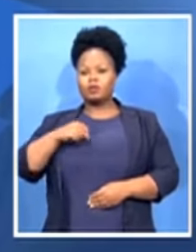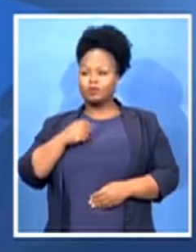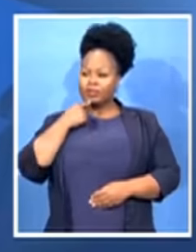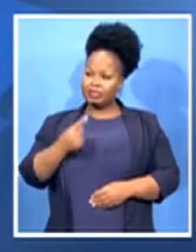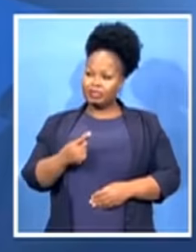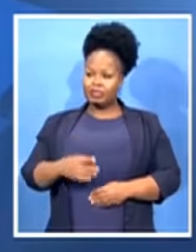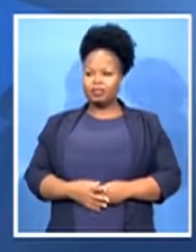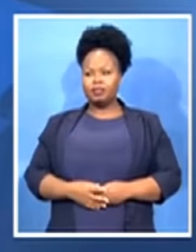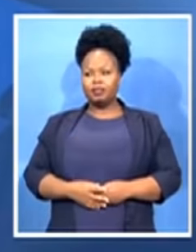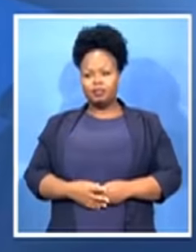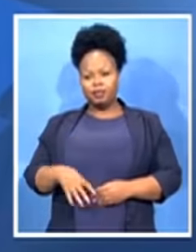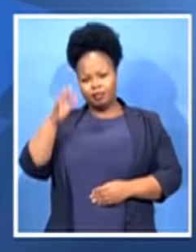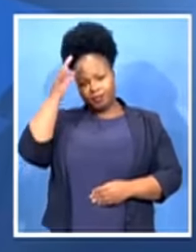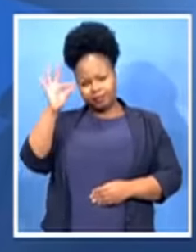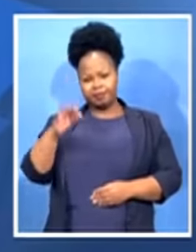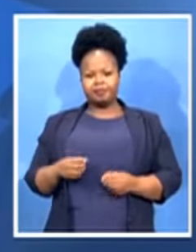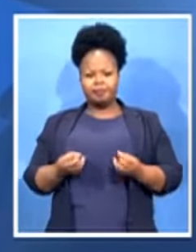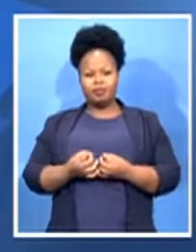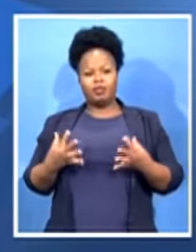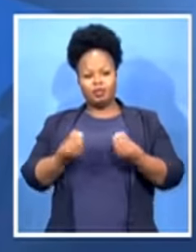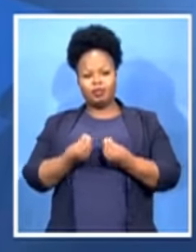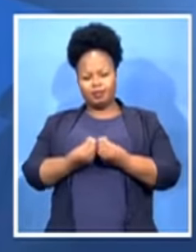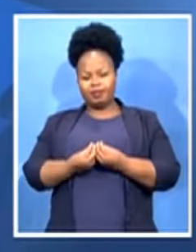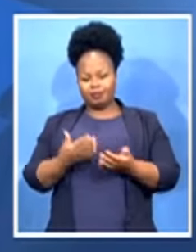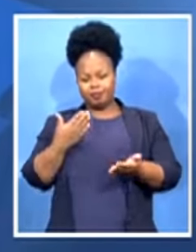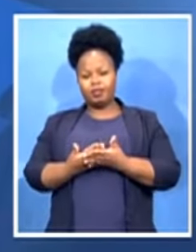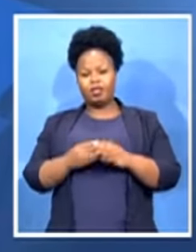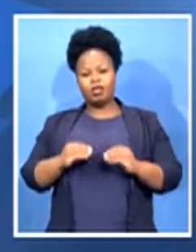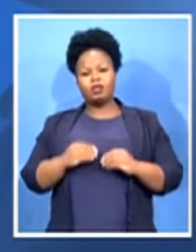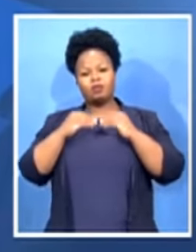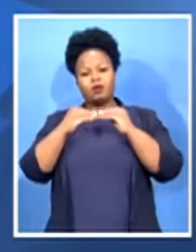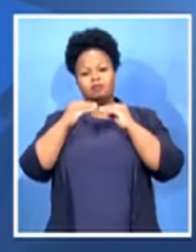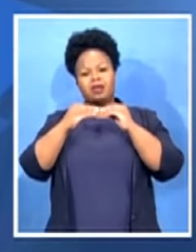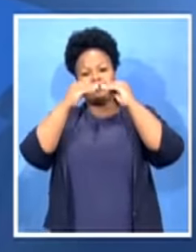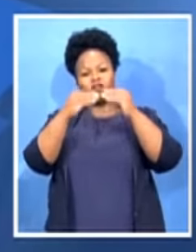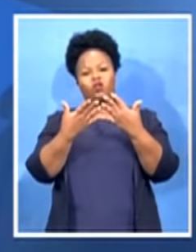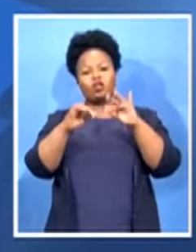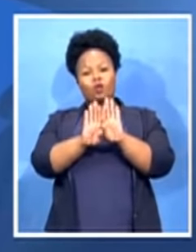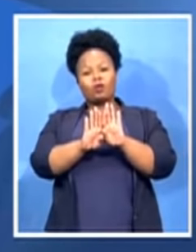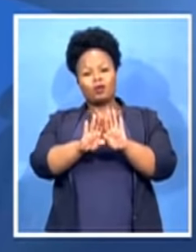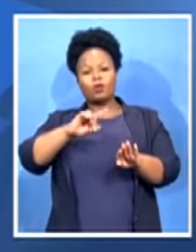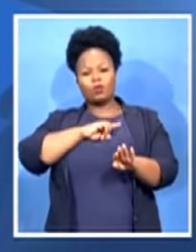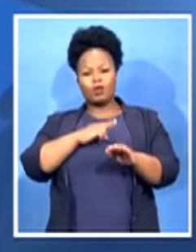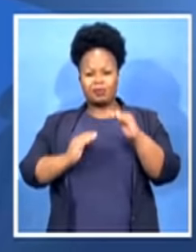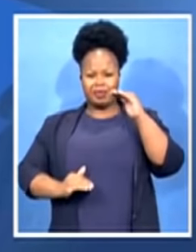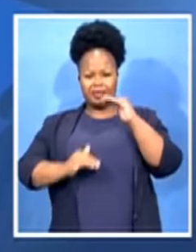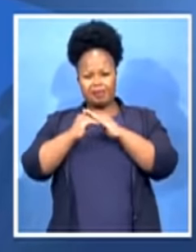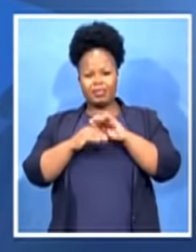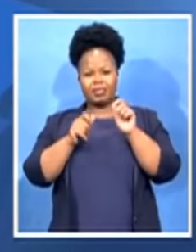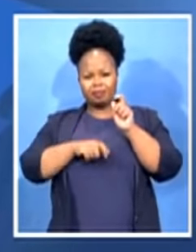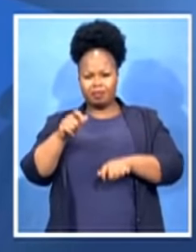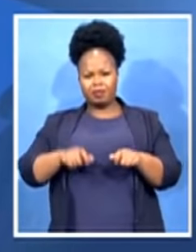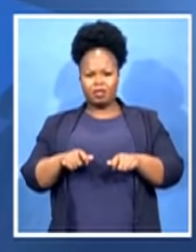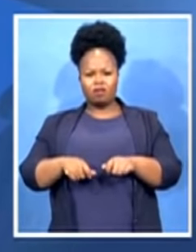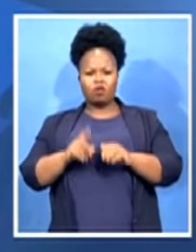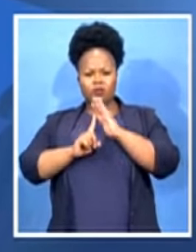them to move to any level of lockdown. A lockdown that limits the people going to the hospitals is an advantage